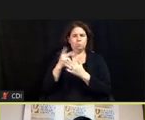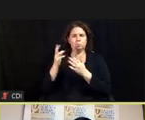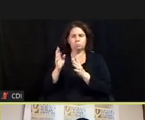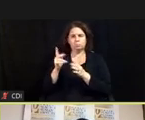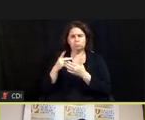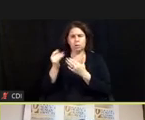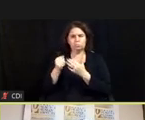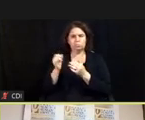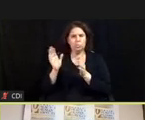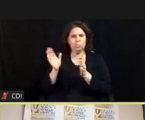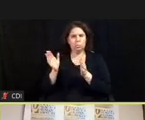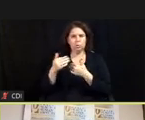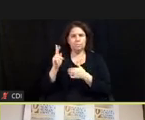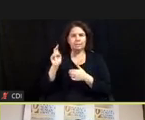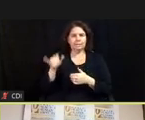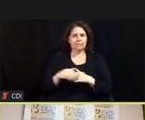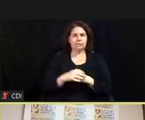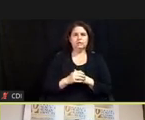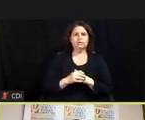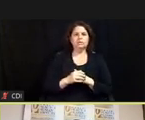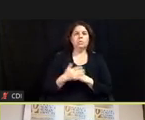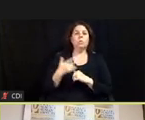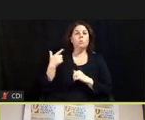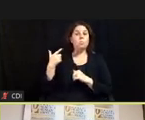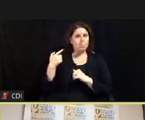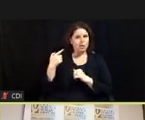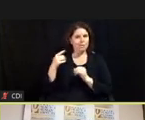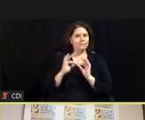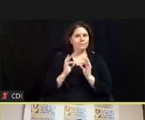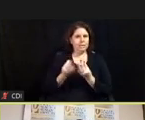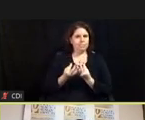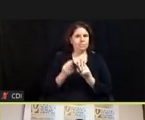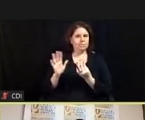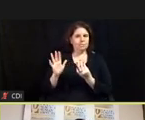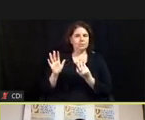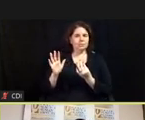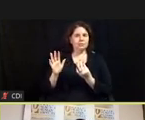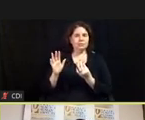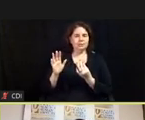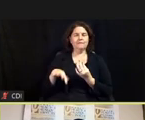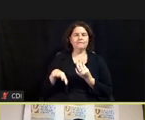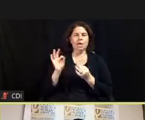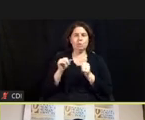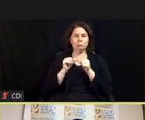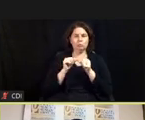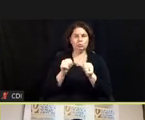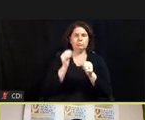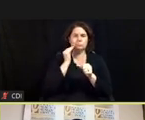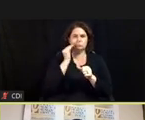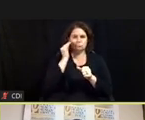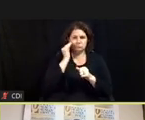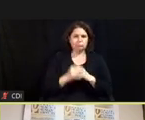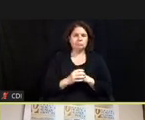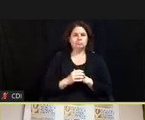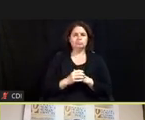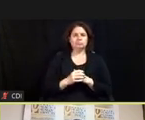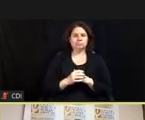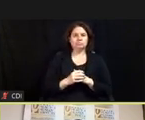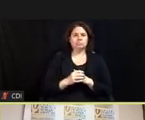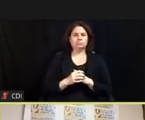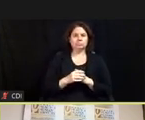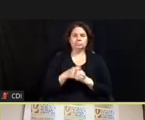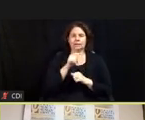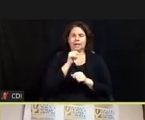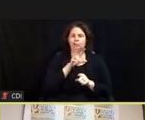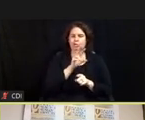21 families who have found housing with help through this program, through getting help with